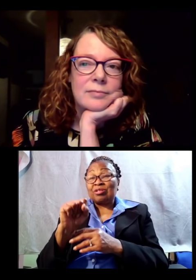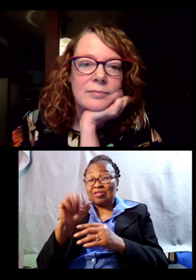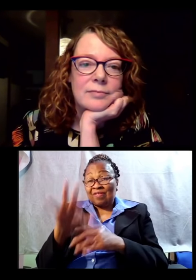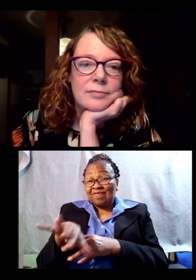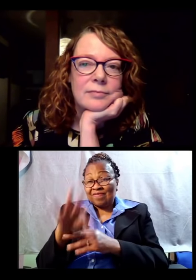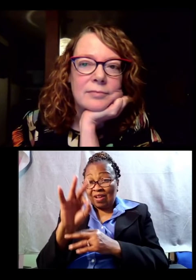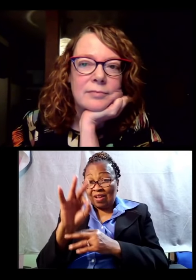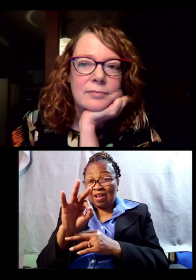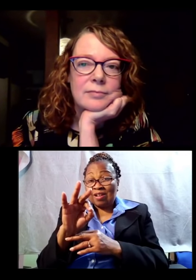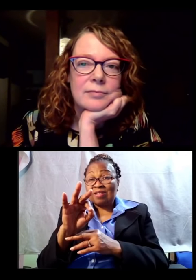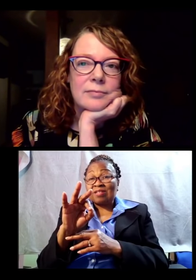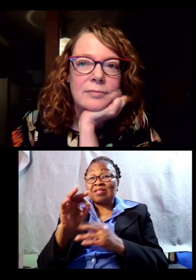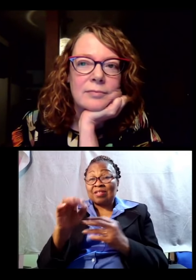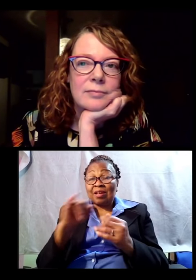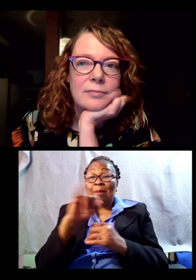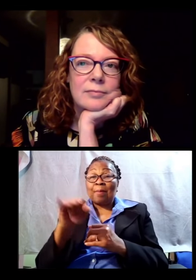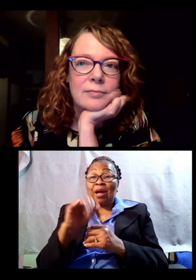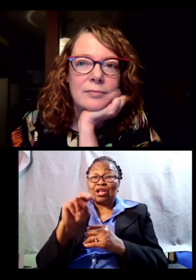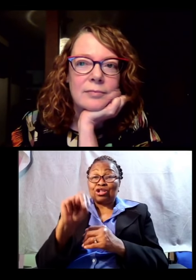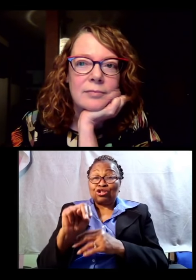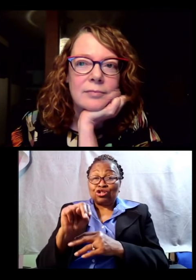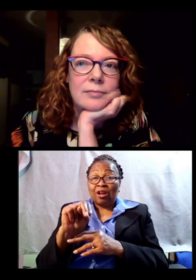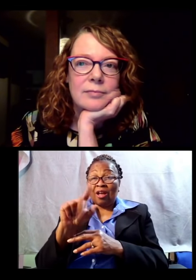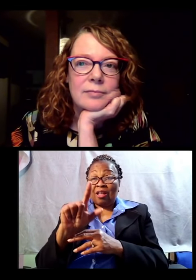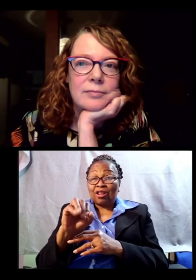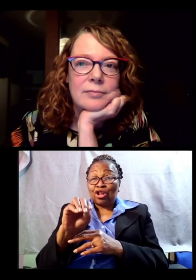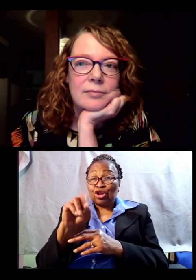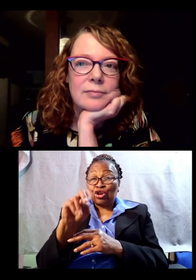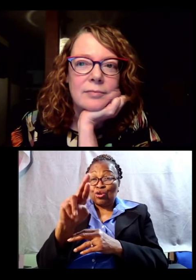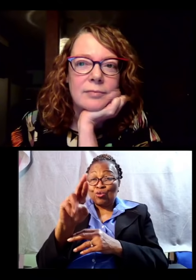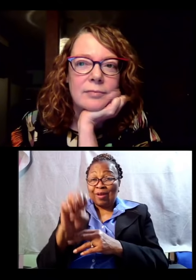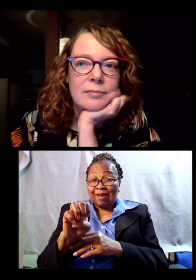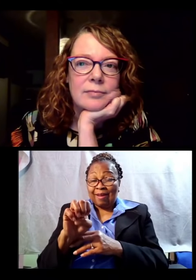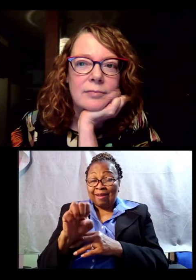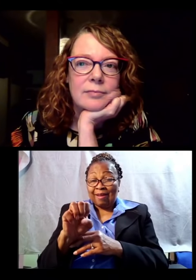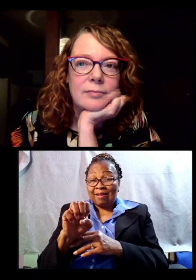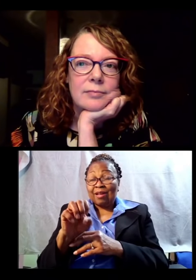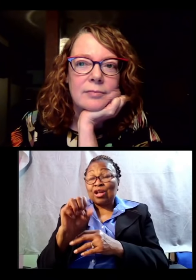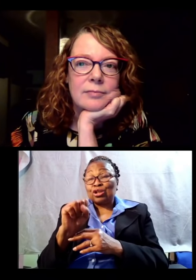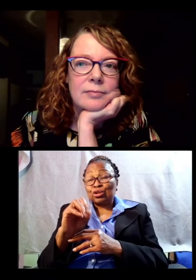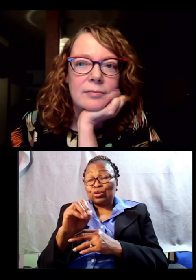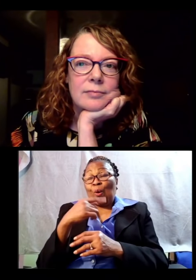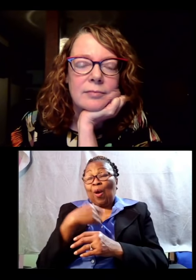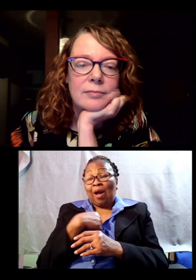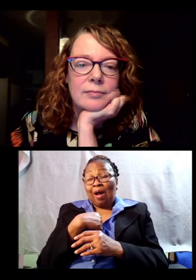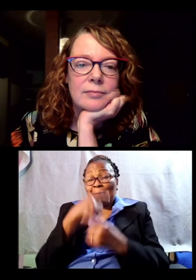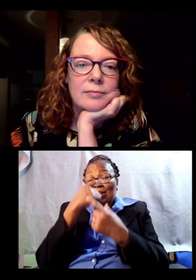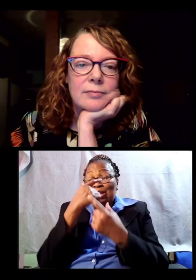And they're both by John le Carré. So I'm pretty interested